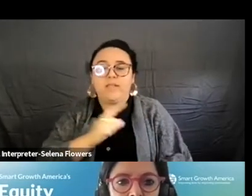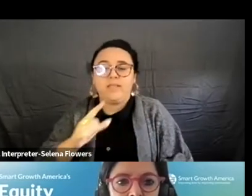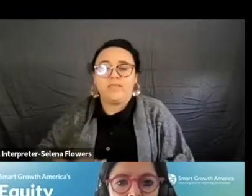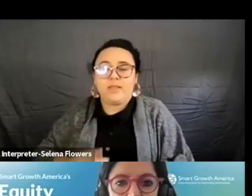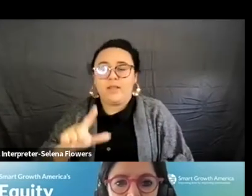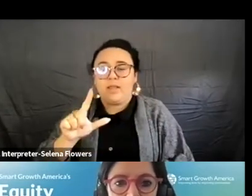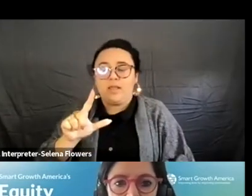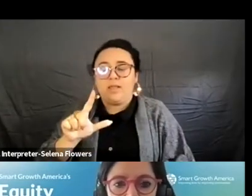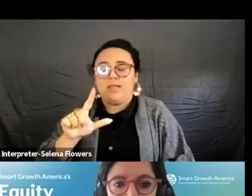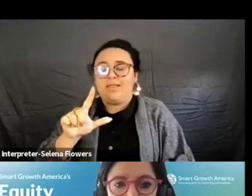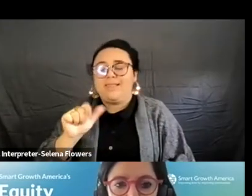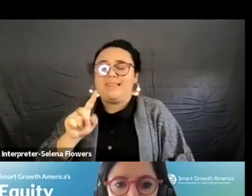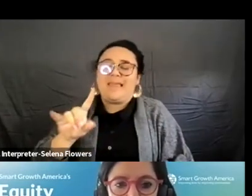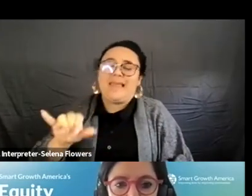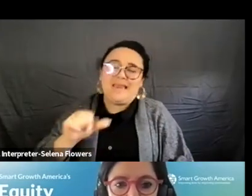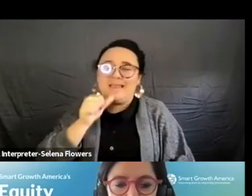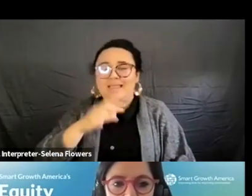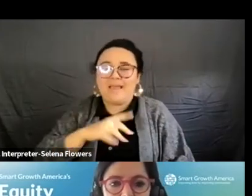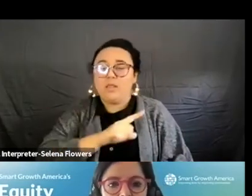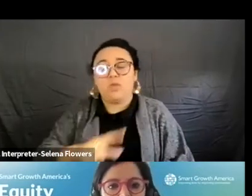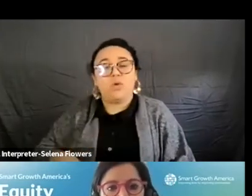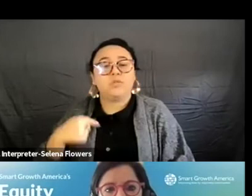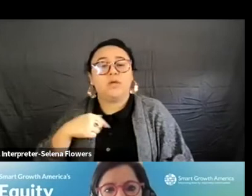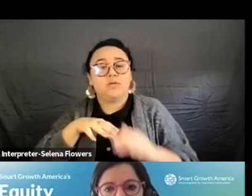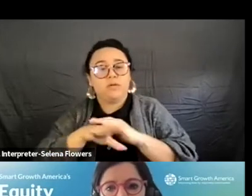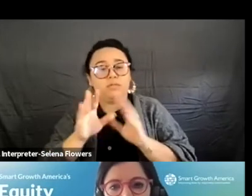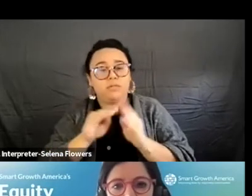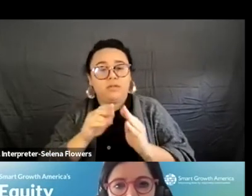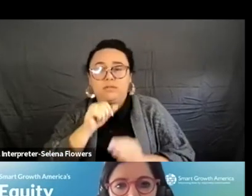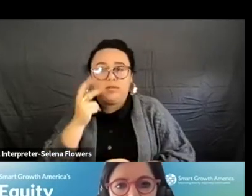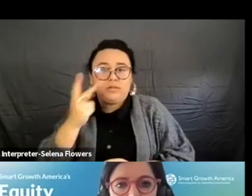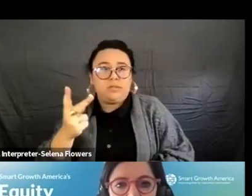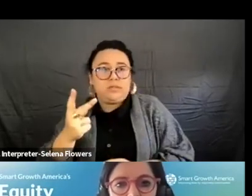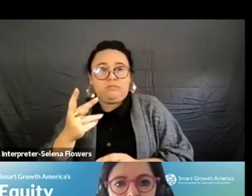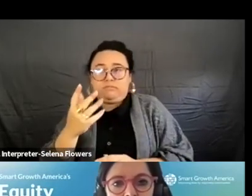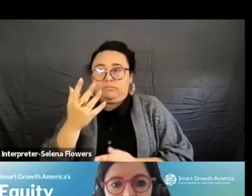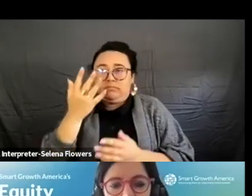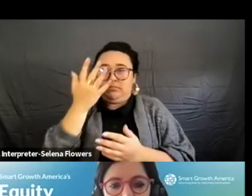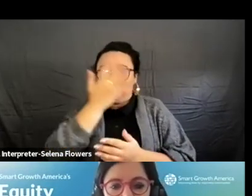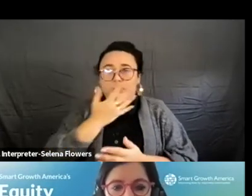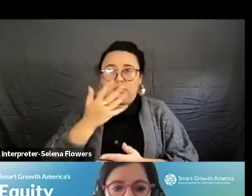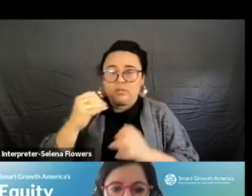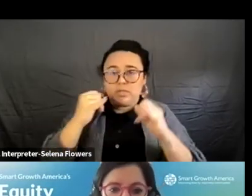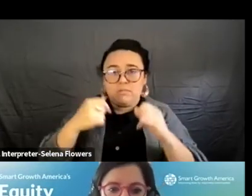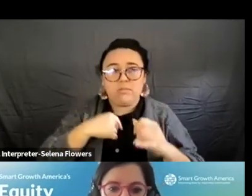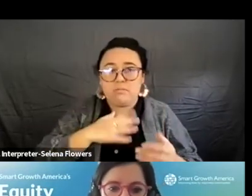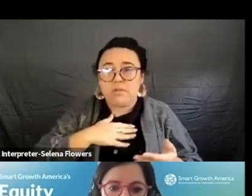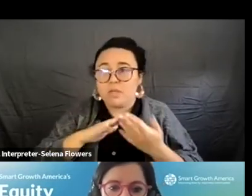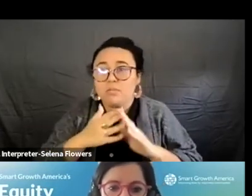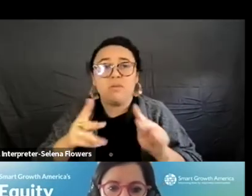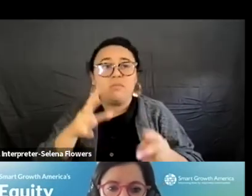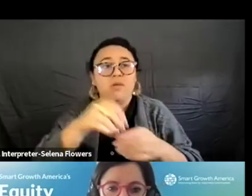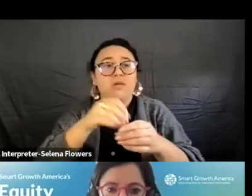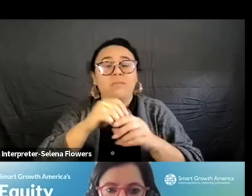the moment I walked into some of these meetings, I didn't see my community. The folks that participated were people